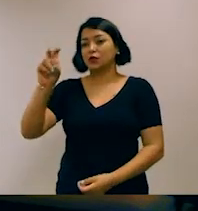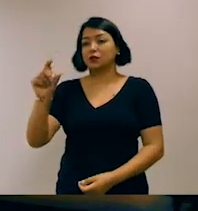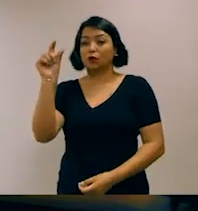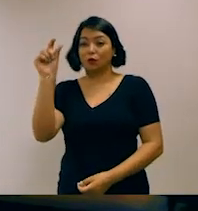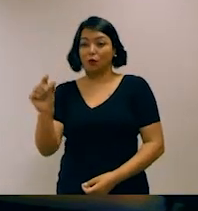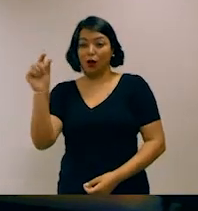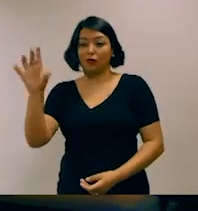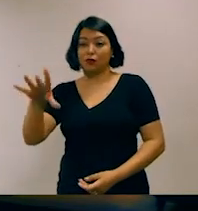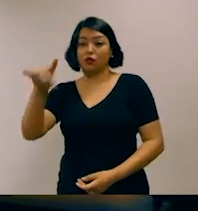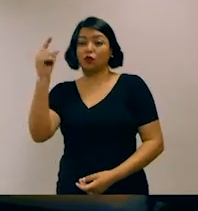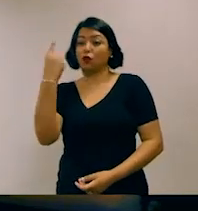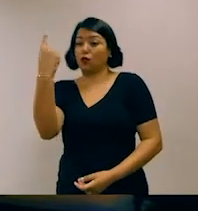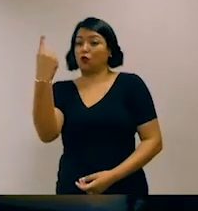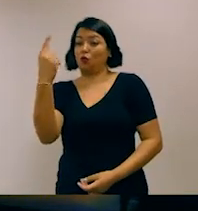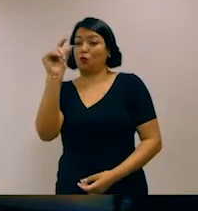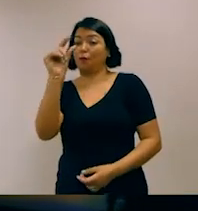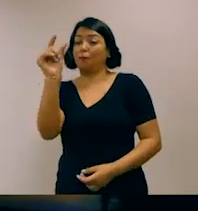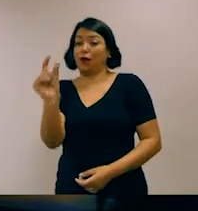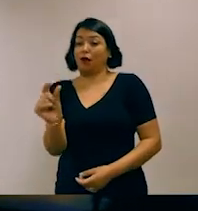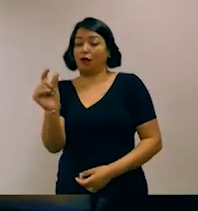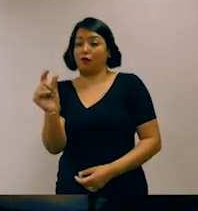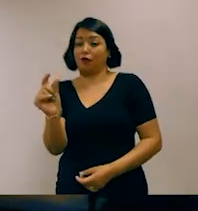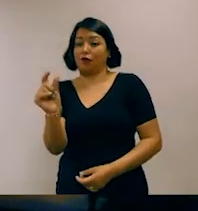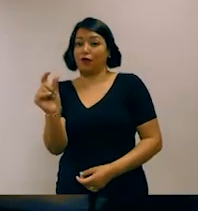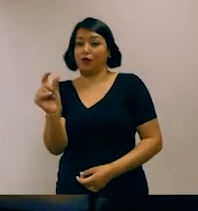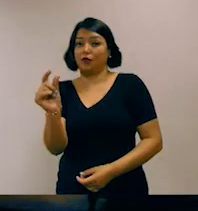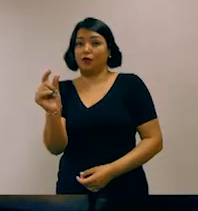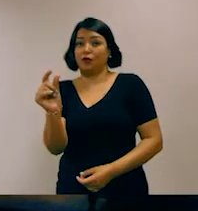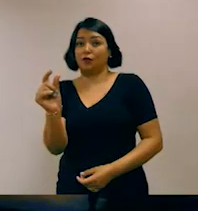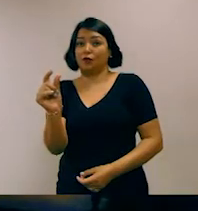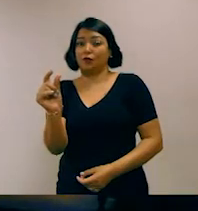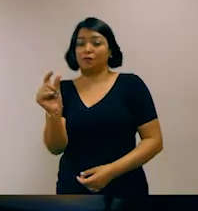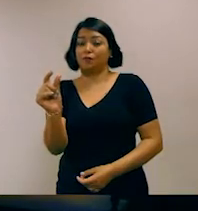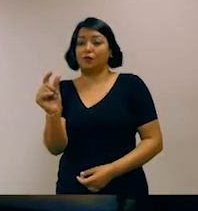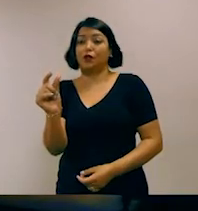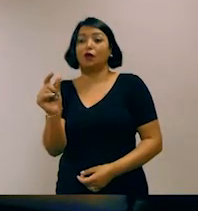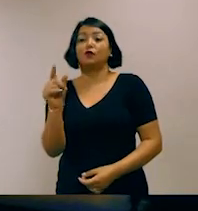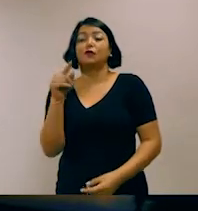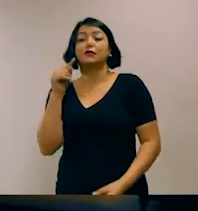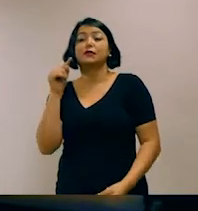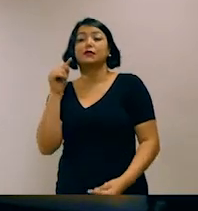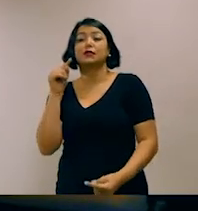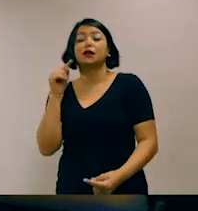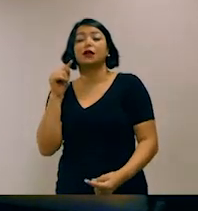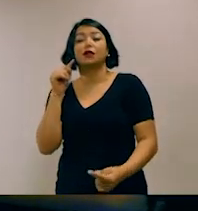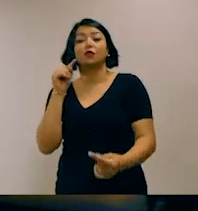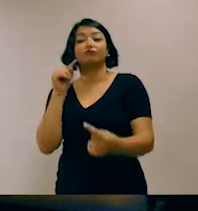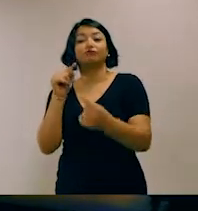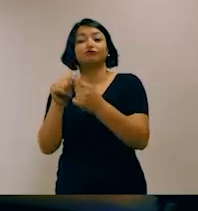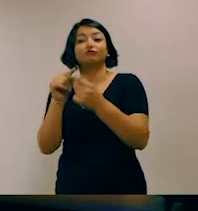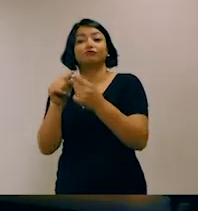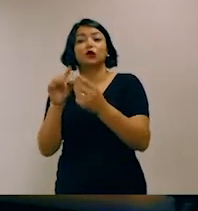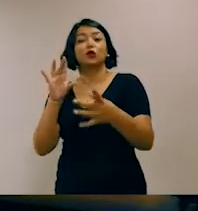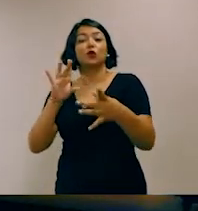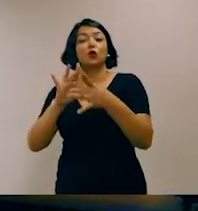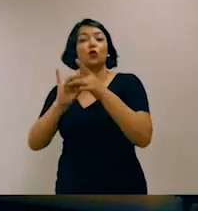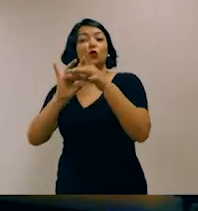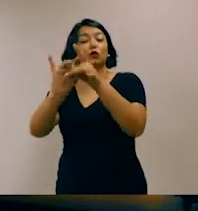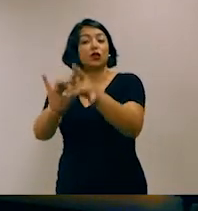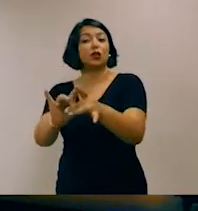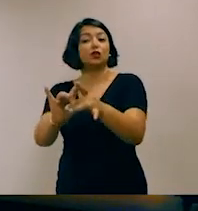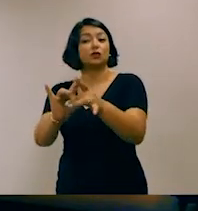words, and you choose a word in the center, you're going to determine the context of this word.